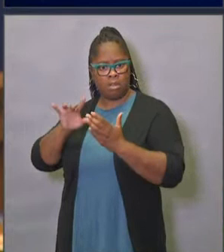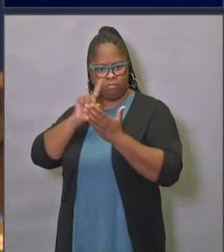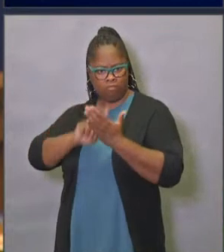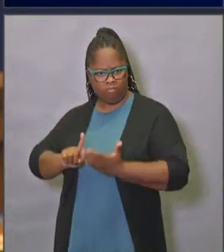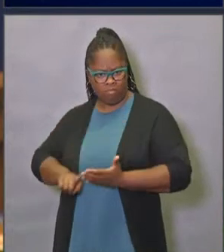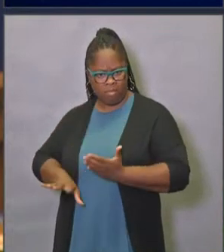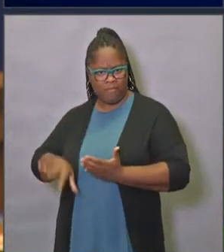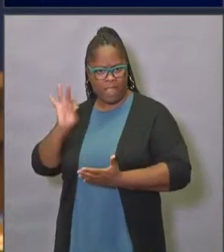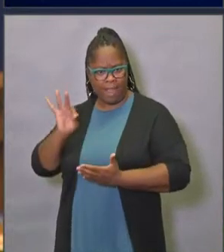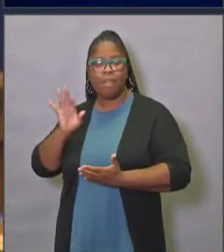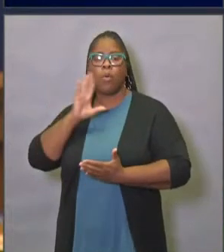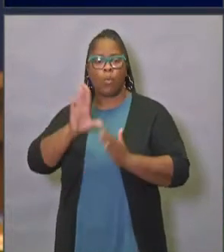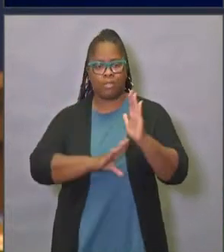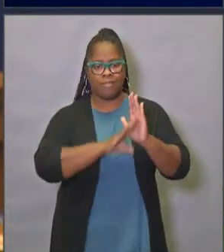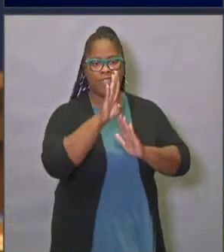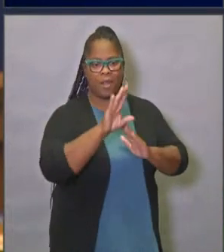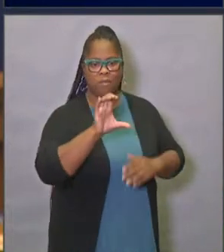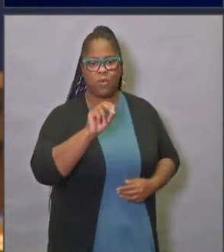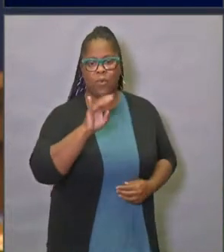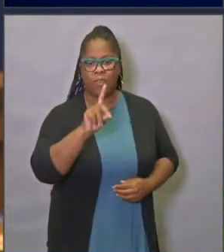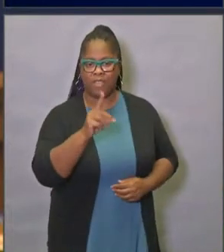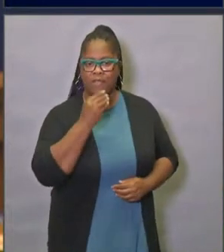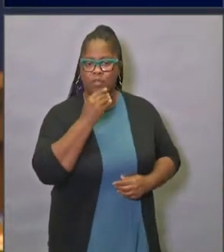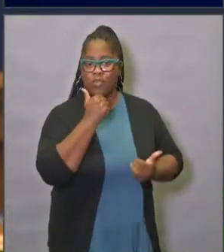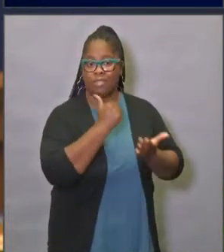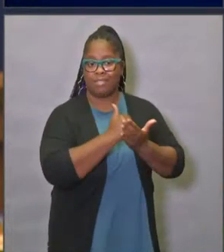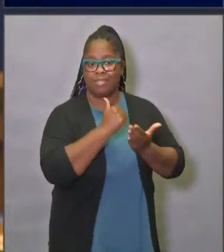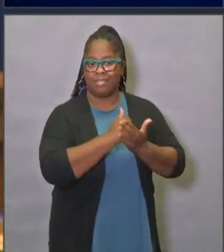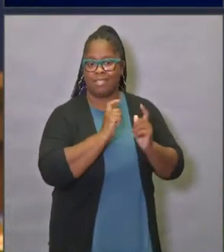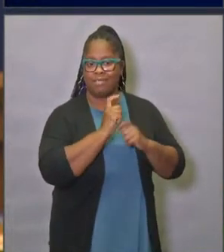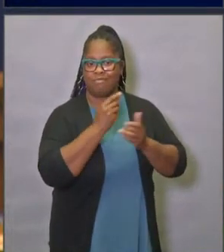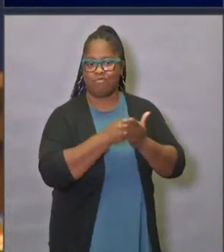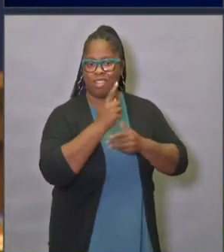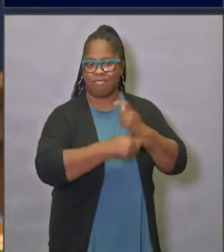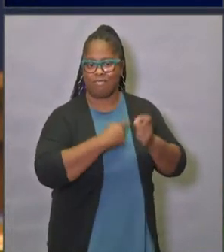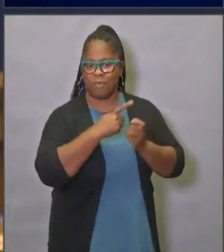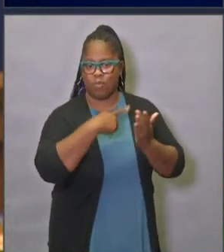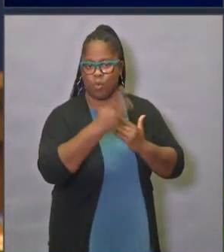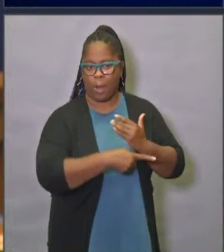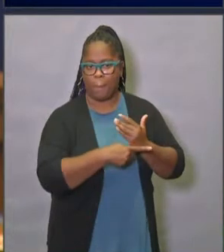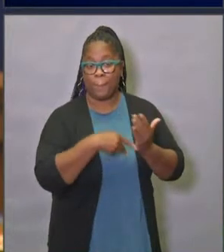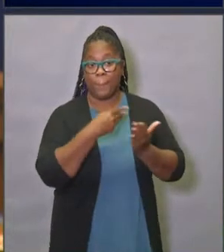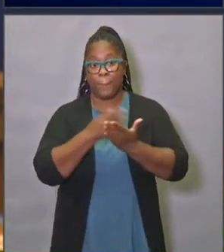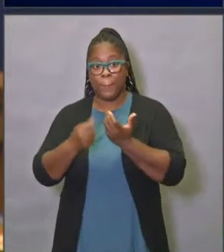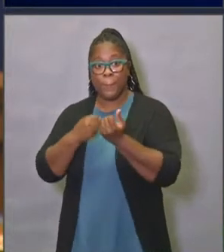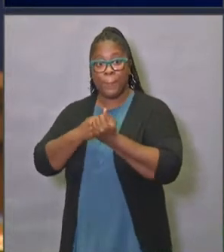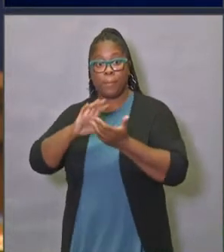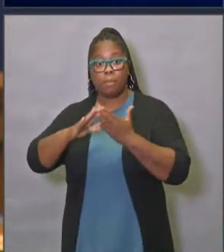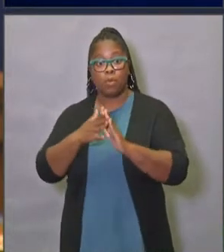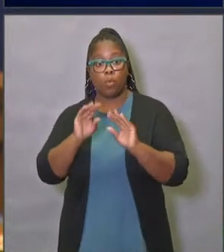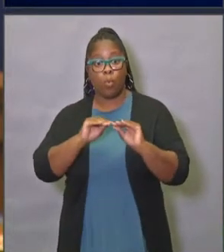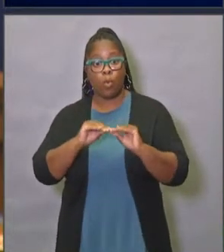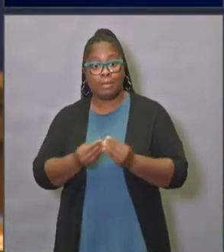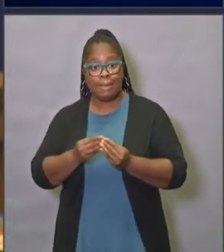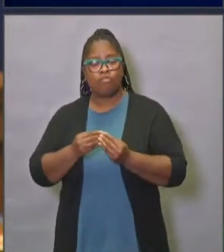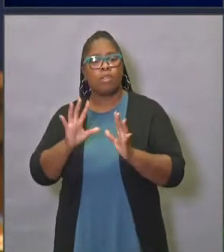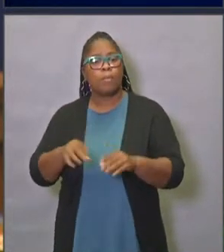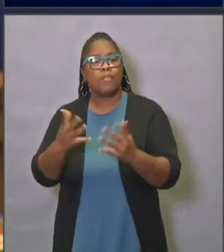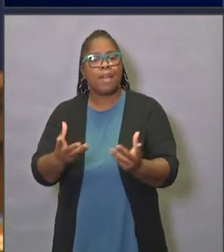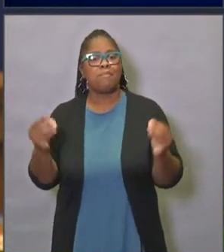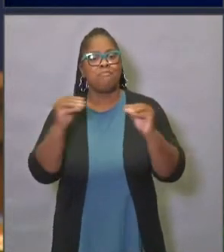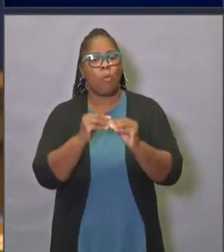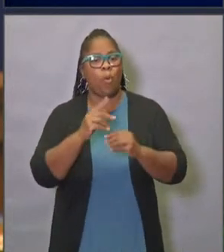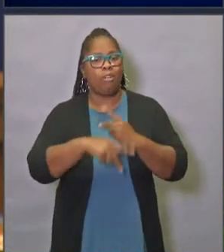inform the development of a COVID food assistance grant program, which will fund community organizations that are providing additional forms of